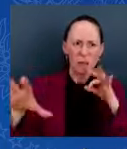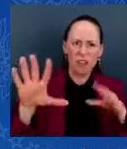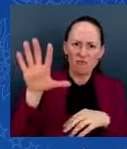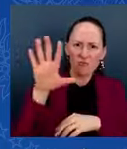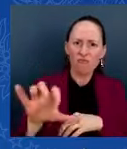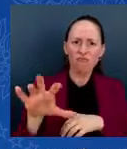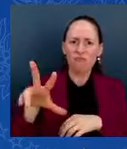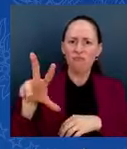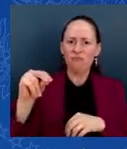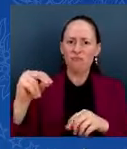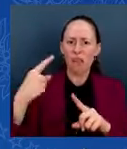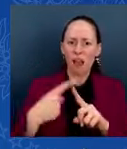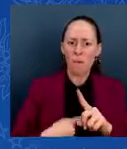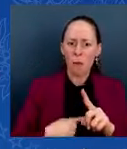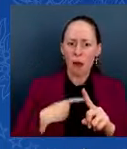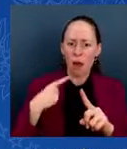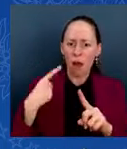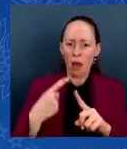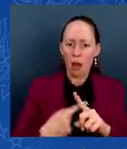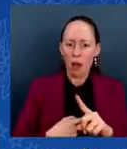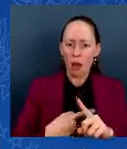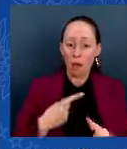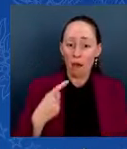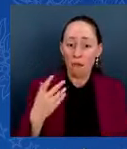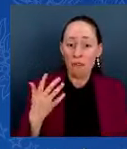cost $115.